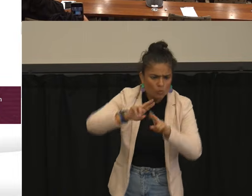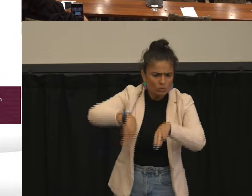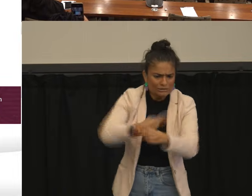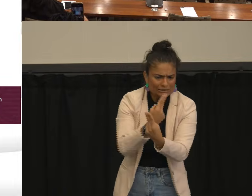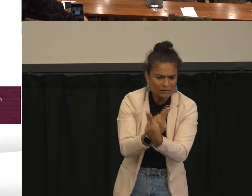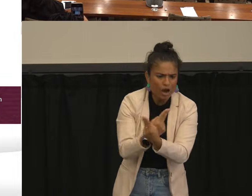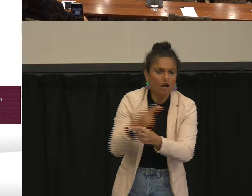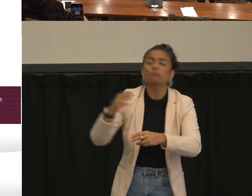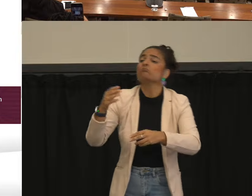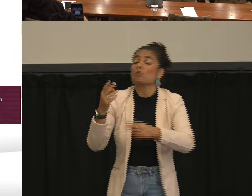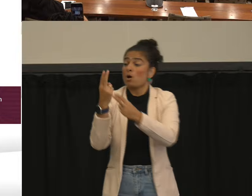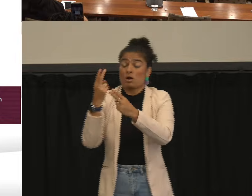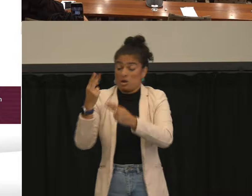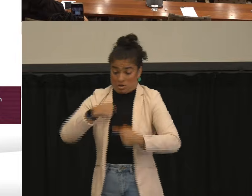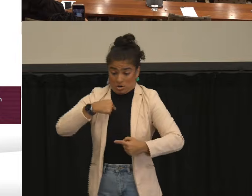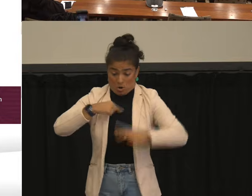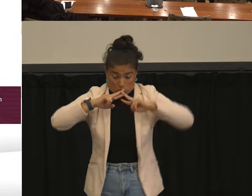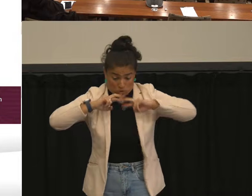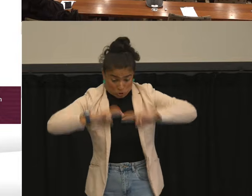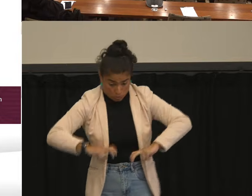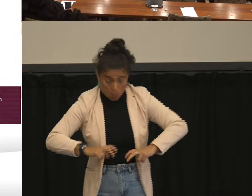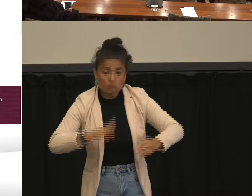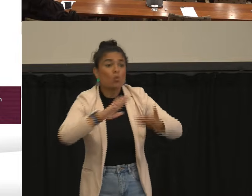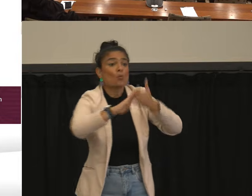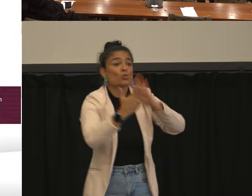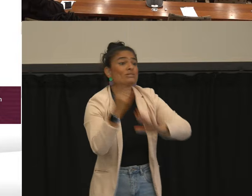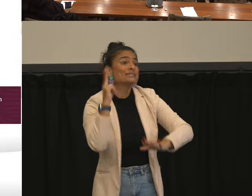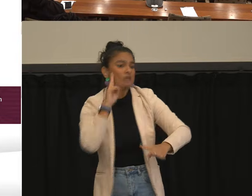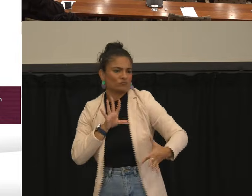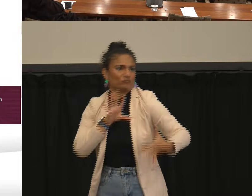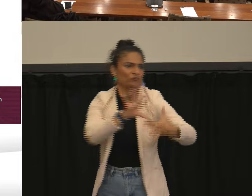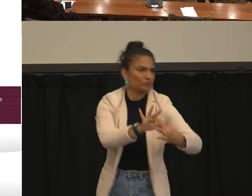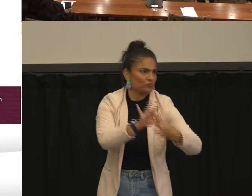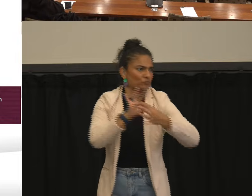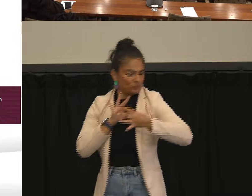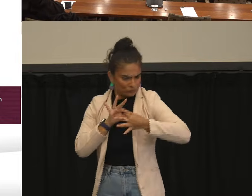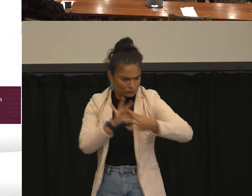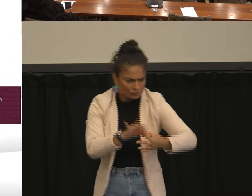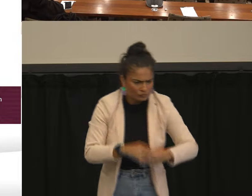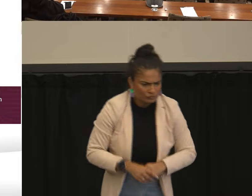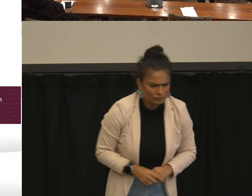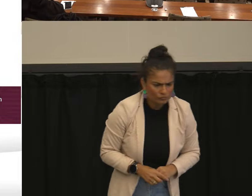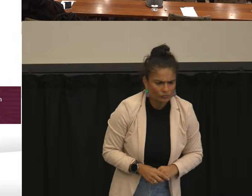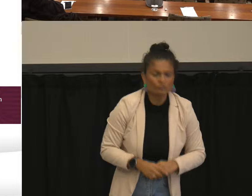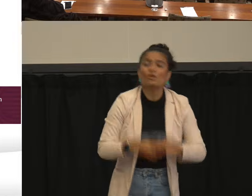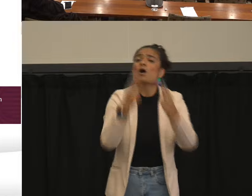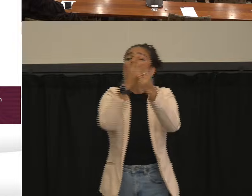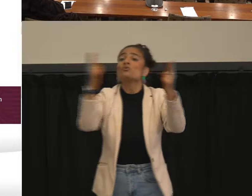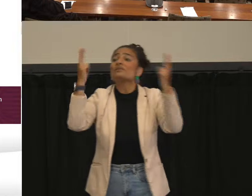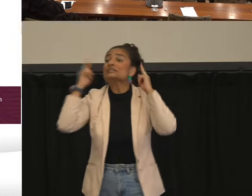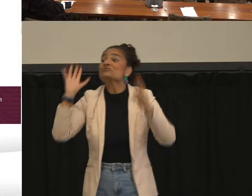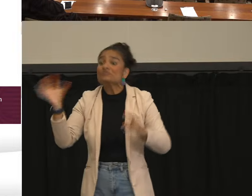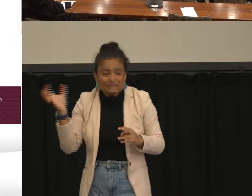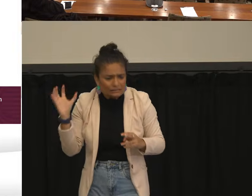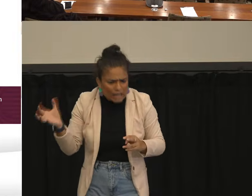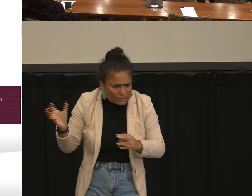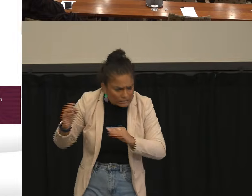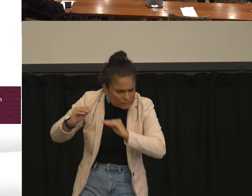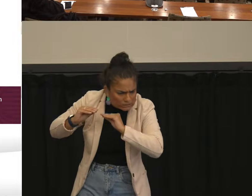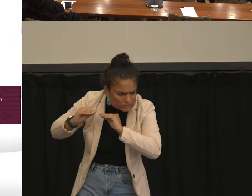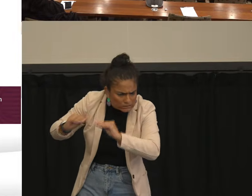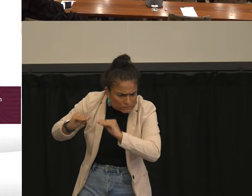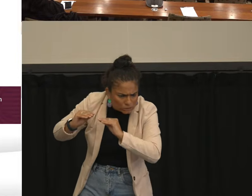teaching initiatives. University of South Africa, UNISA, has research collaboration with deaf